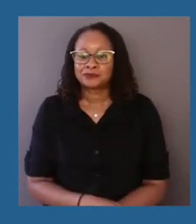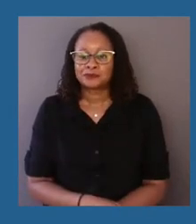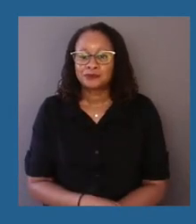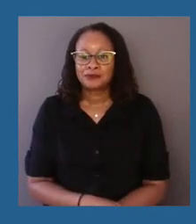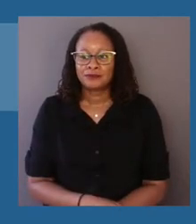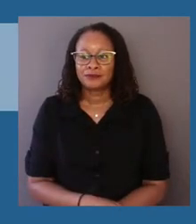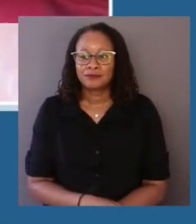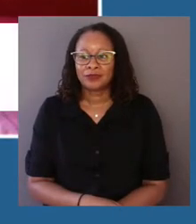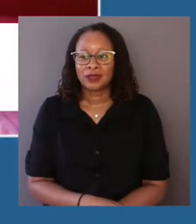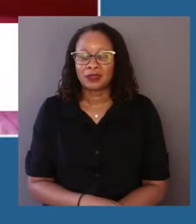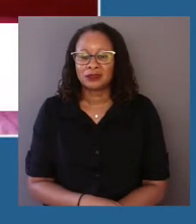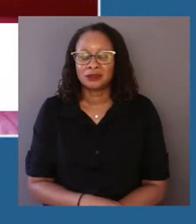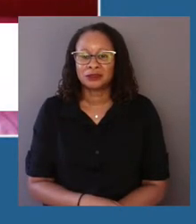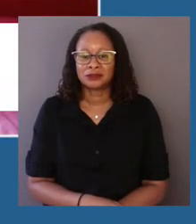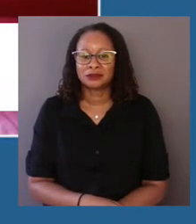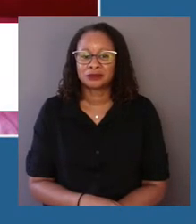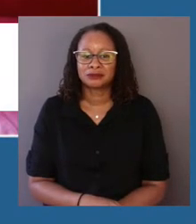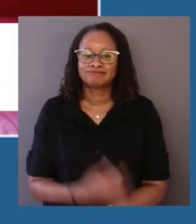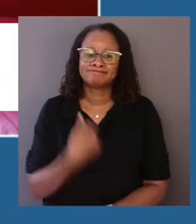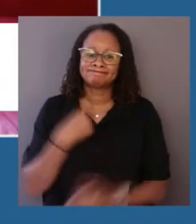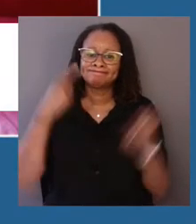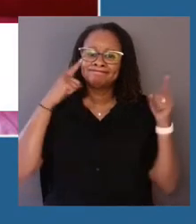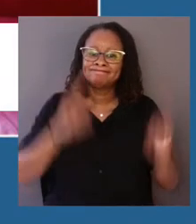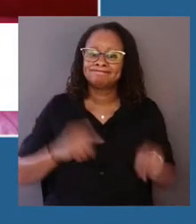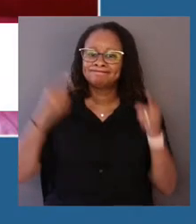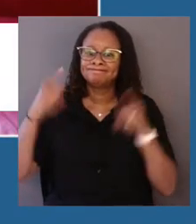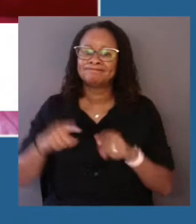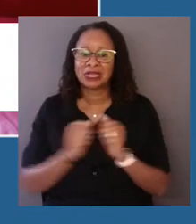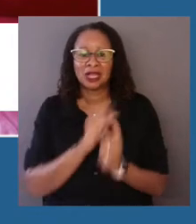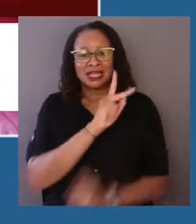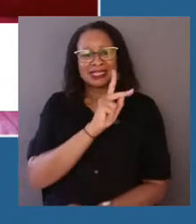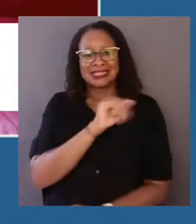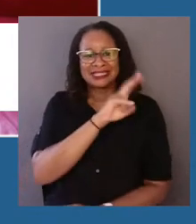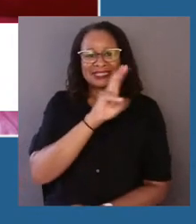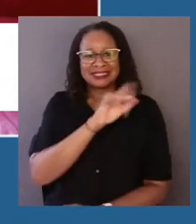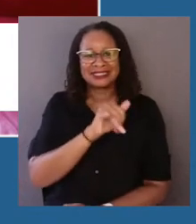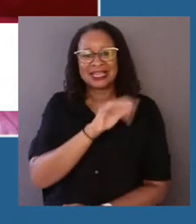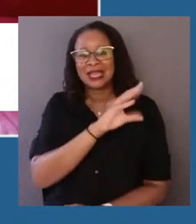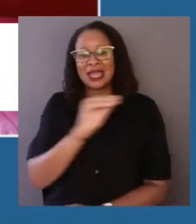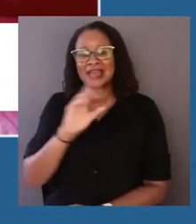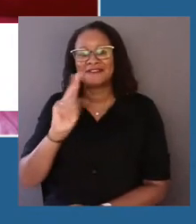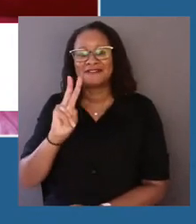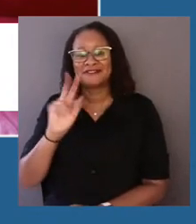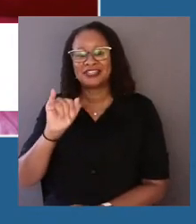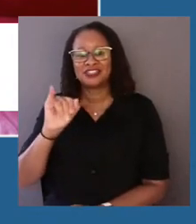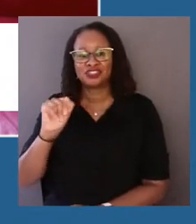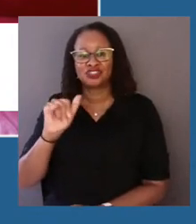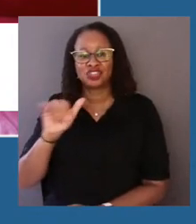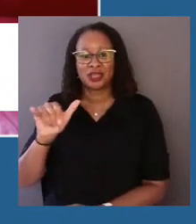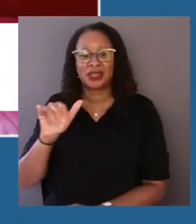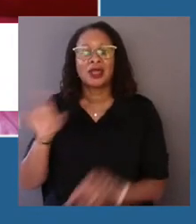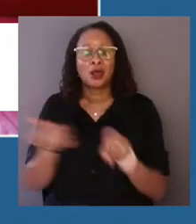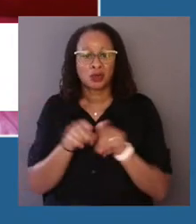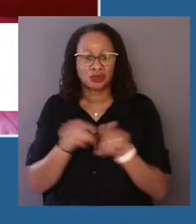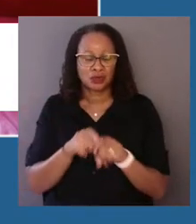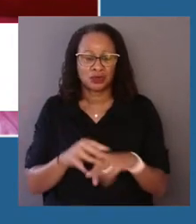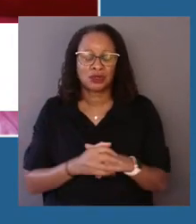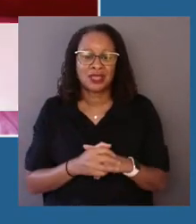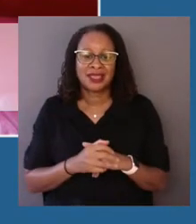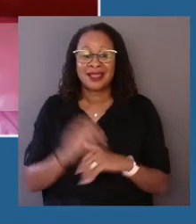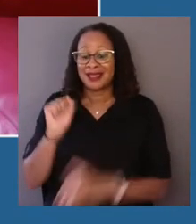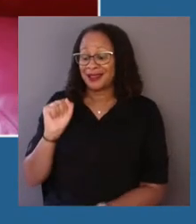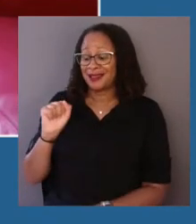You know, I would have to agree with Kizzy and Vijay as well, that air